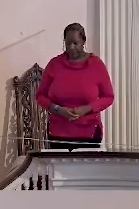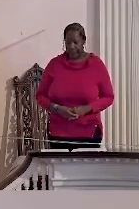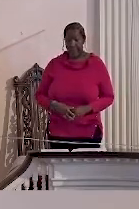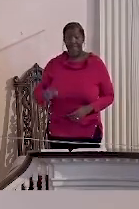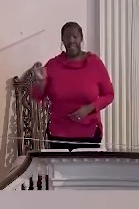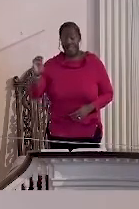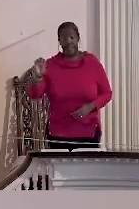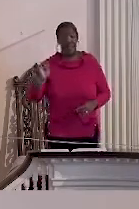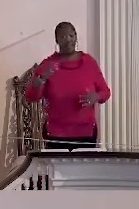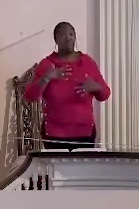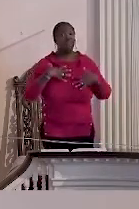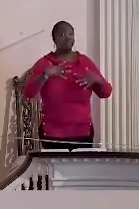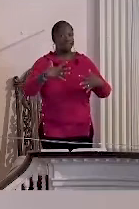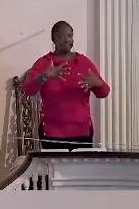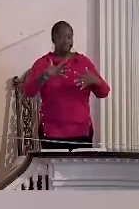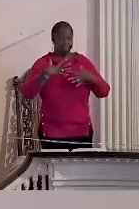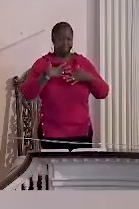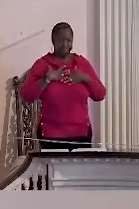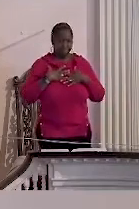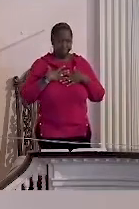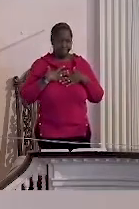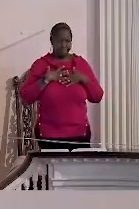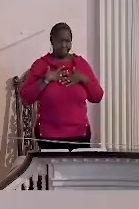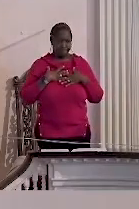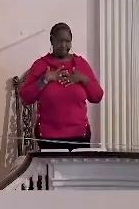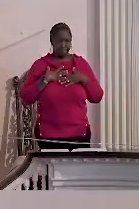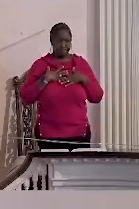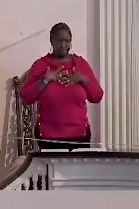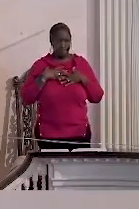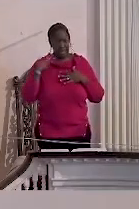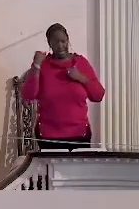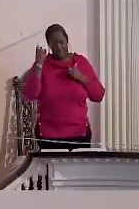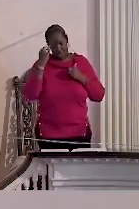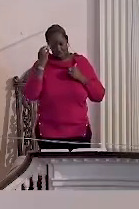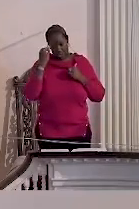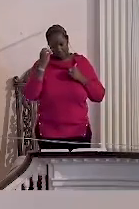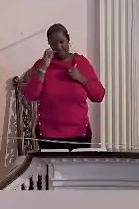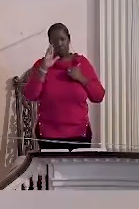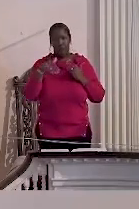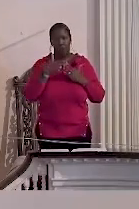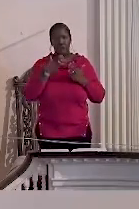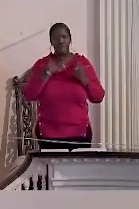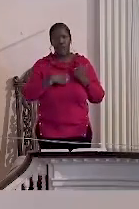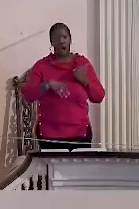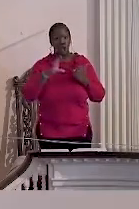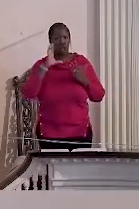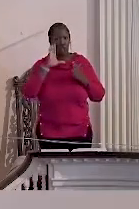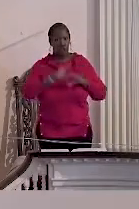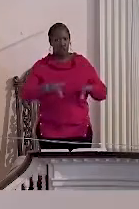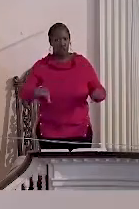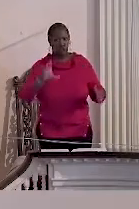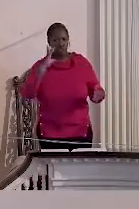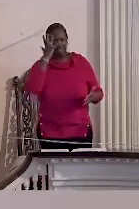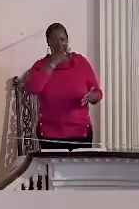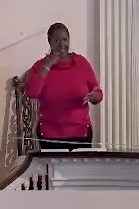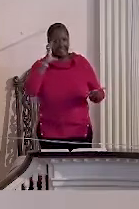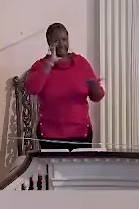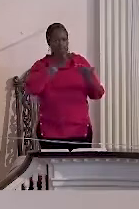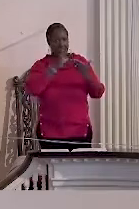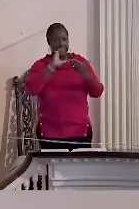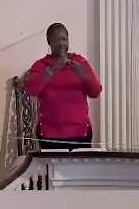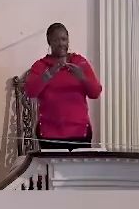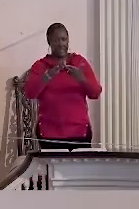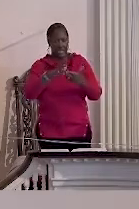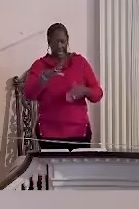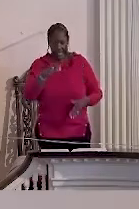Emilio took a deep breath, and he thought about all the hungry children in the pictures, and Abuelita's voice was